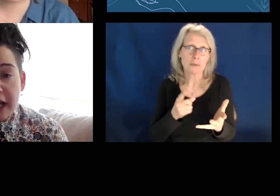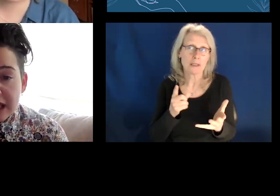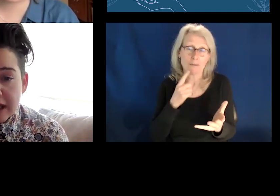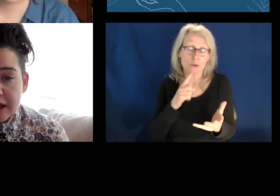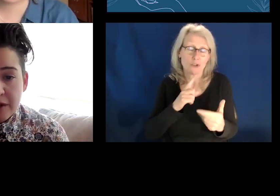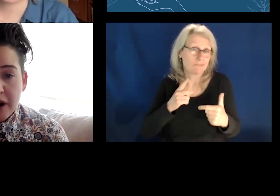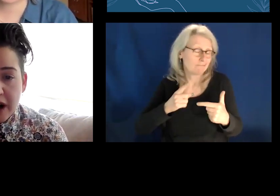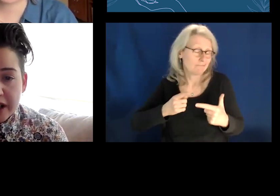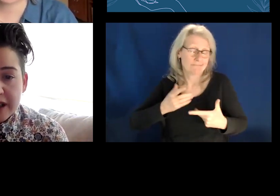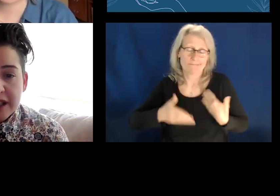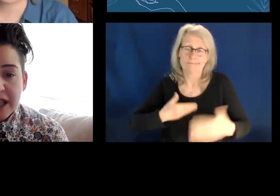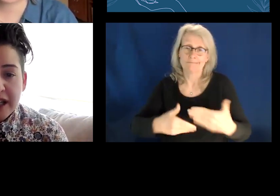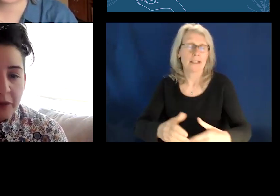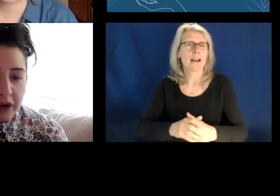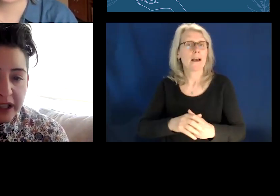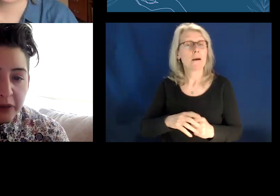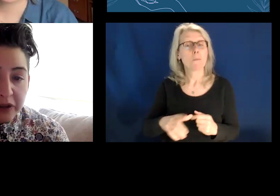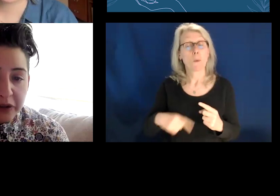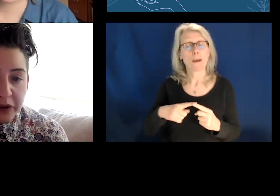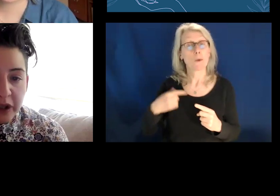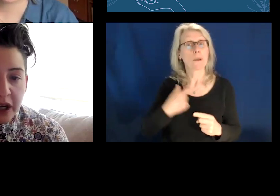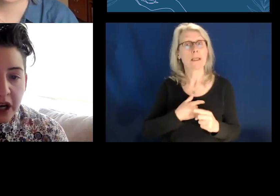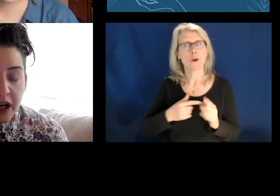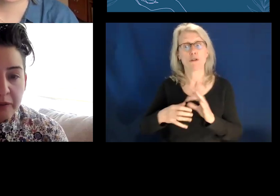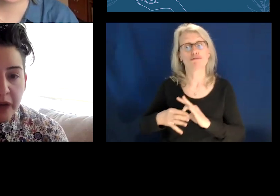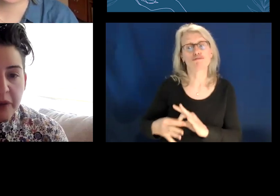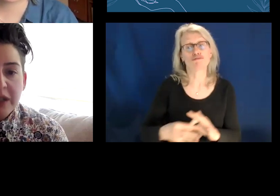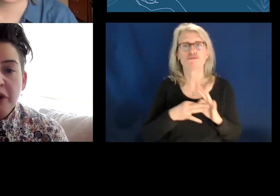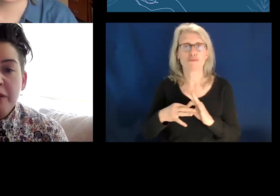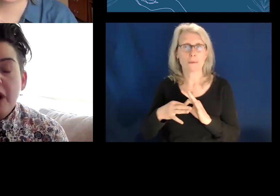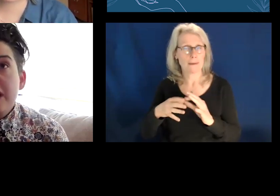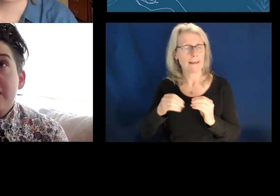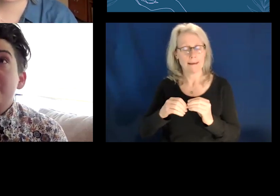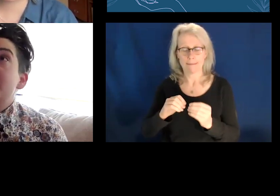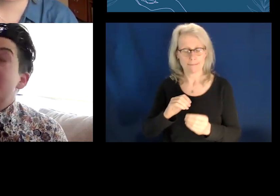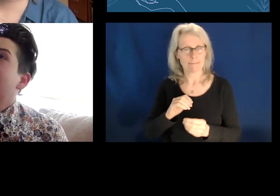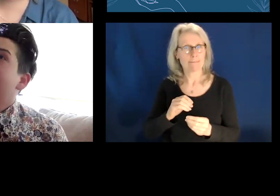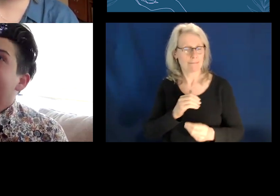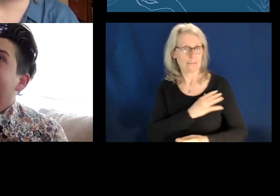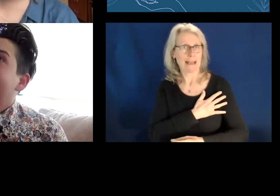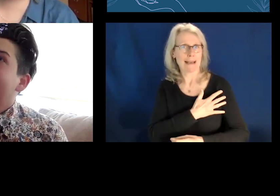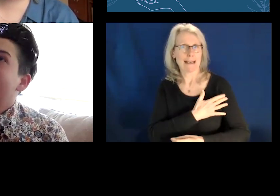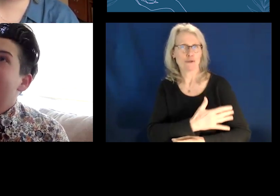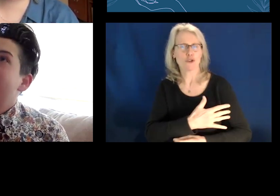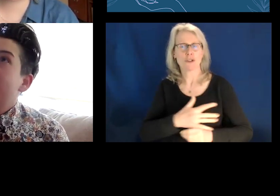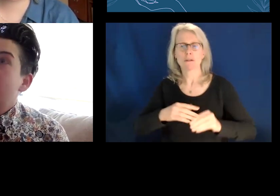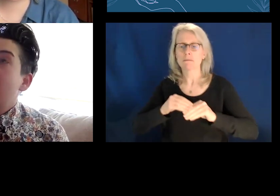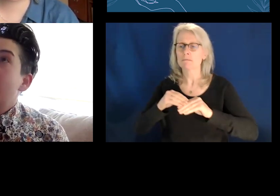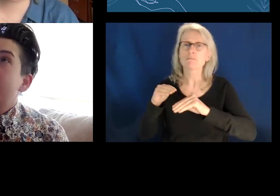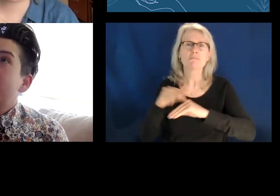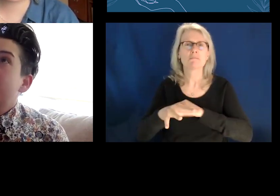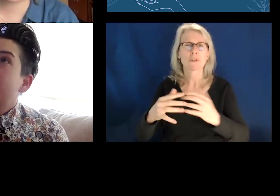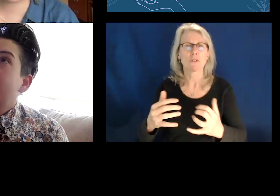that translates to our audiences and in the work that we do. I was in one process with